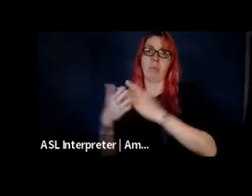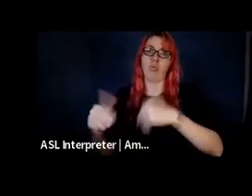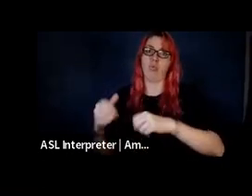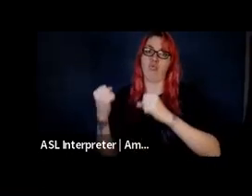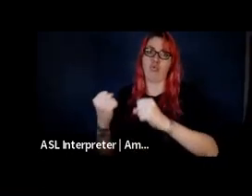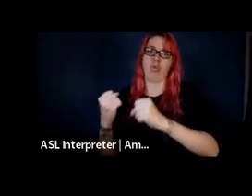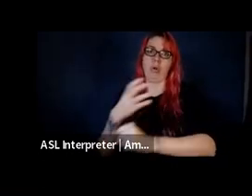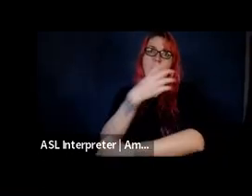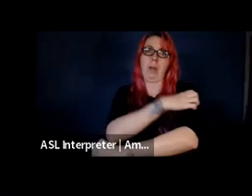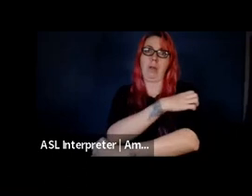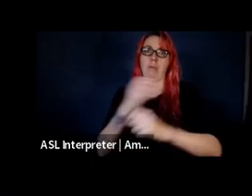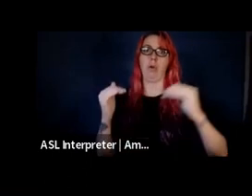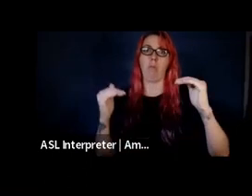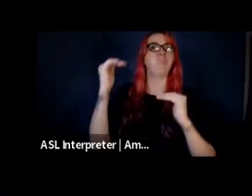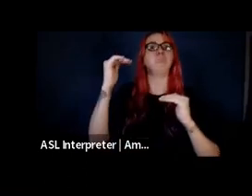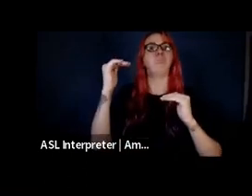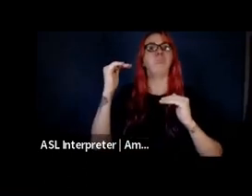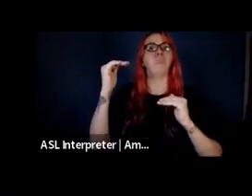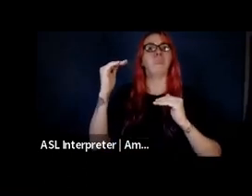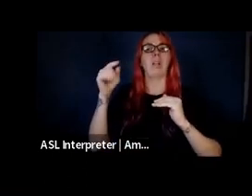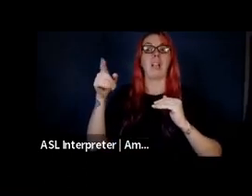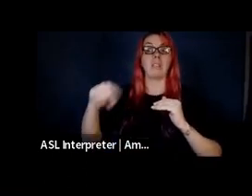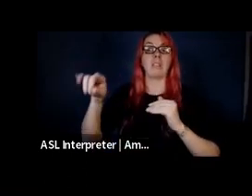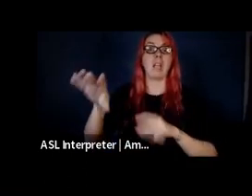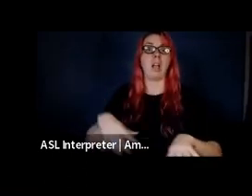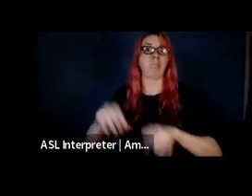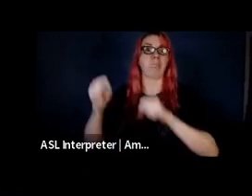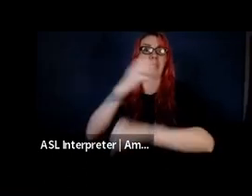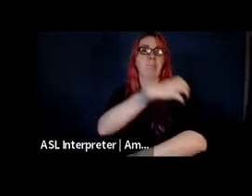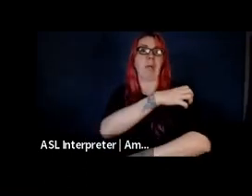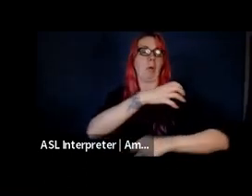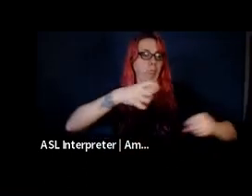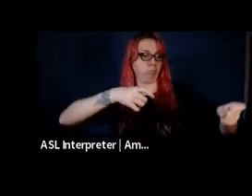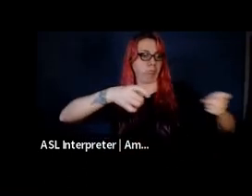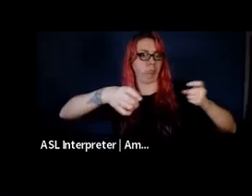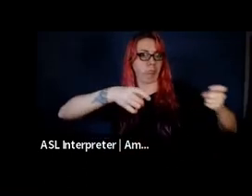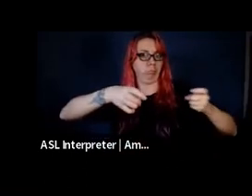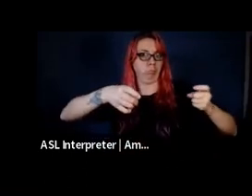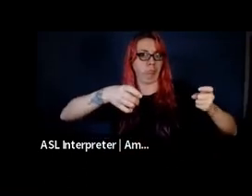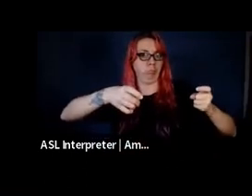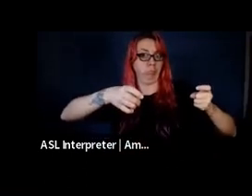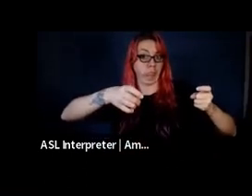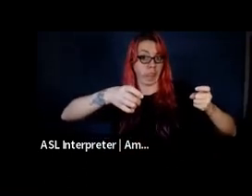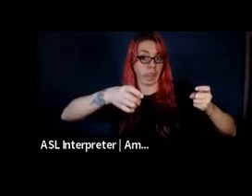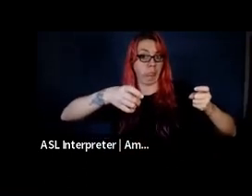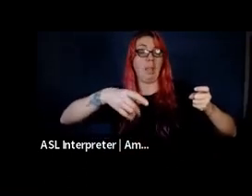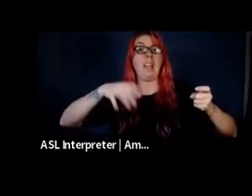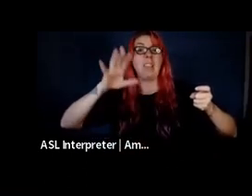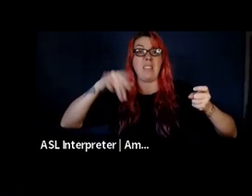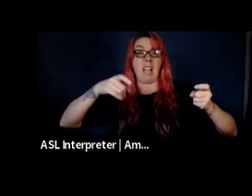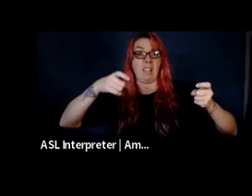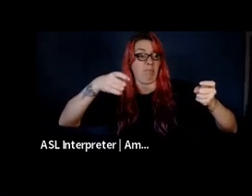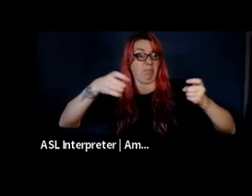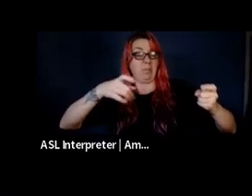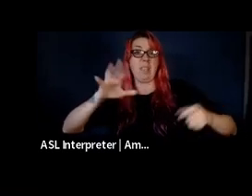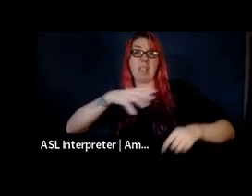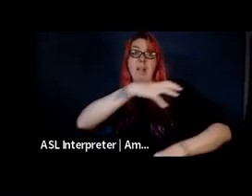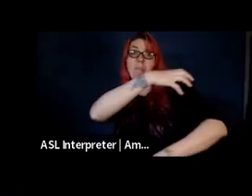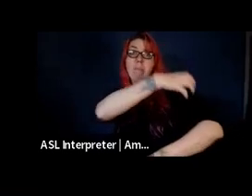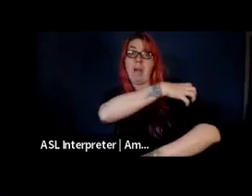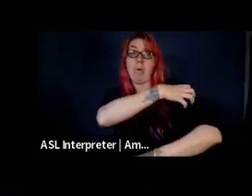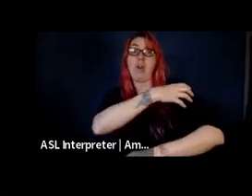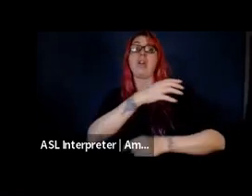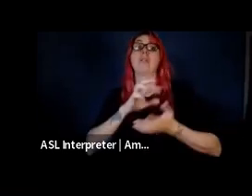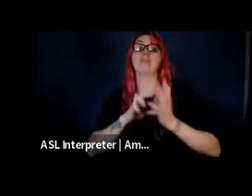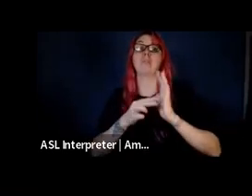over others. And then through that domination, there's the use of cultural, economic, physical, psychological, or